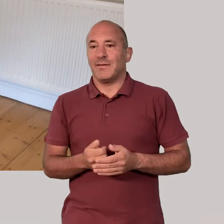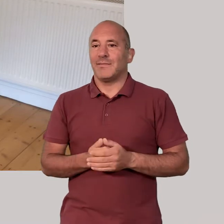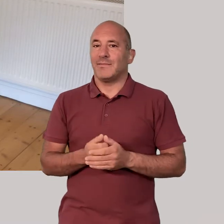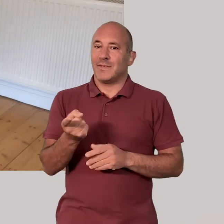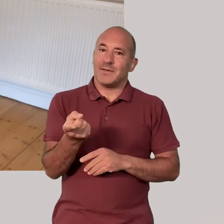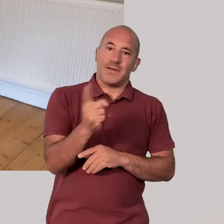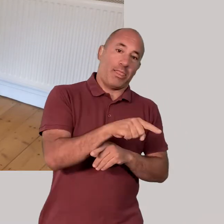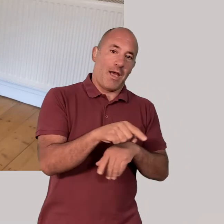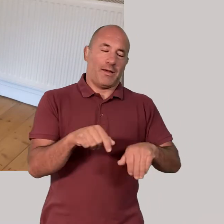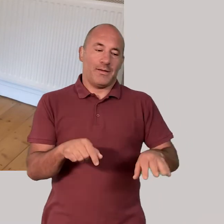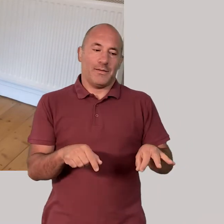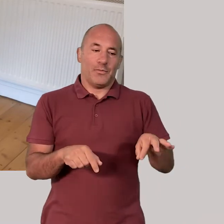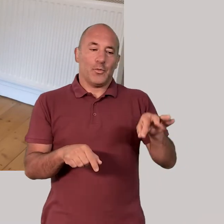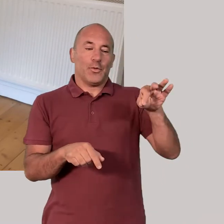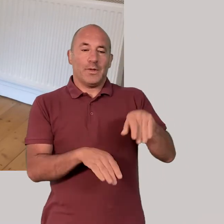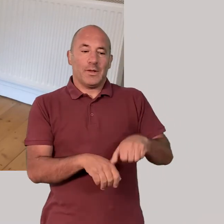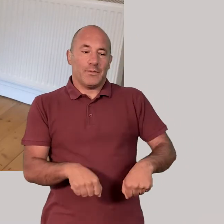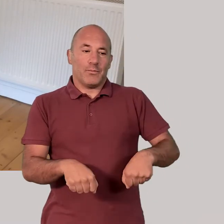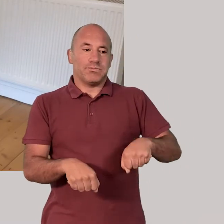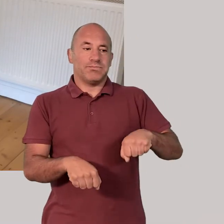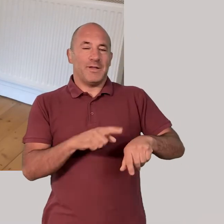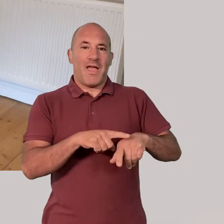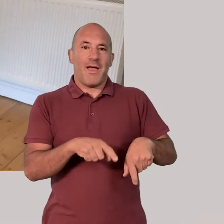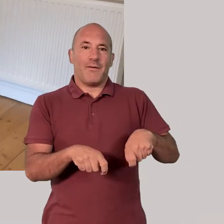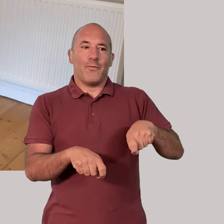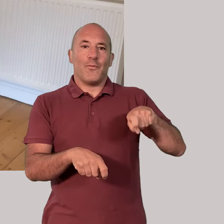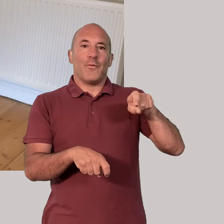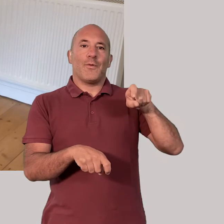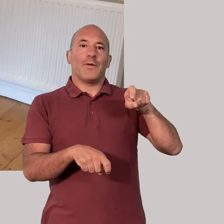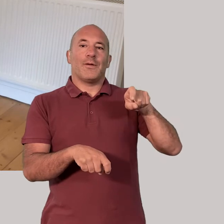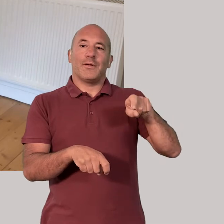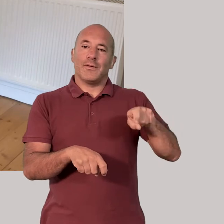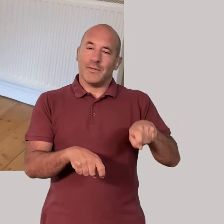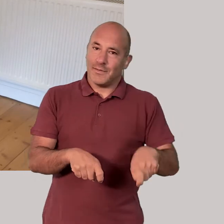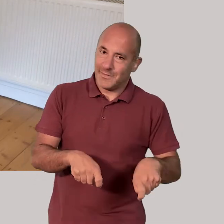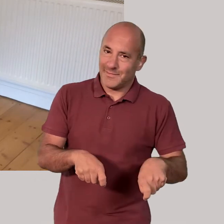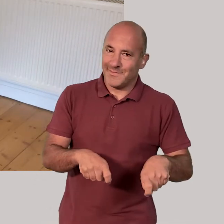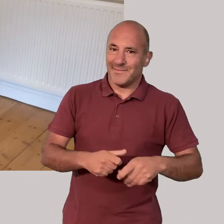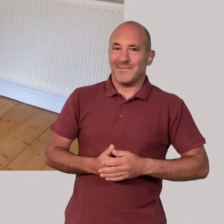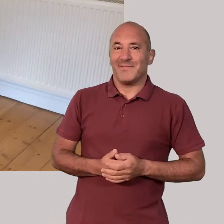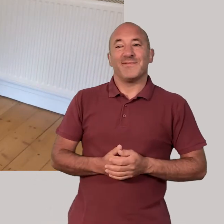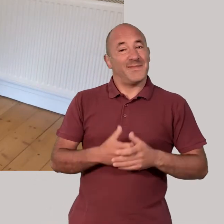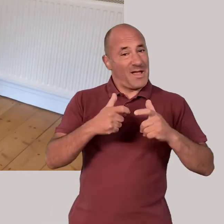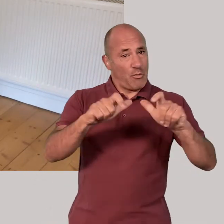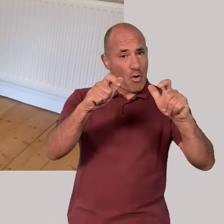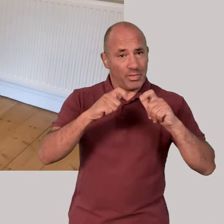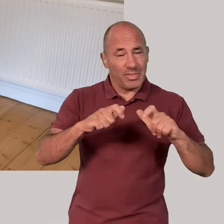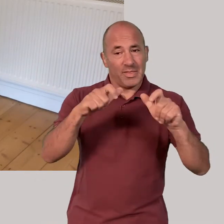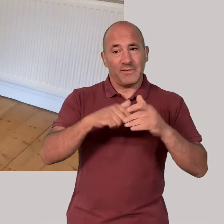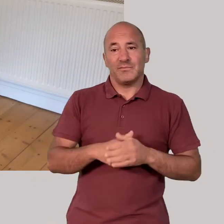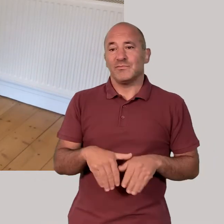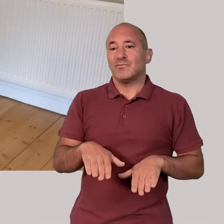again. Can the other knee lift up a little bit? And down. Keep